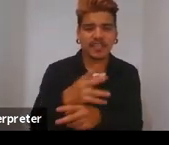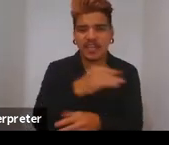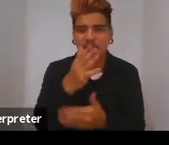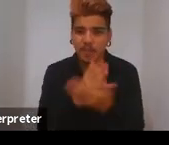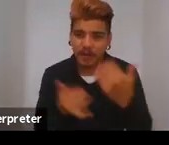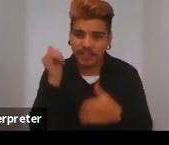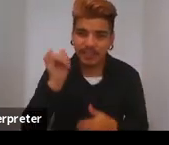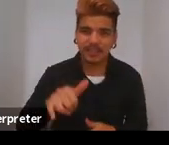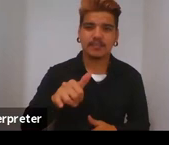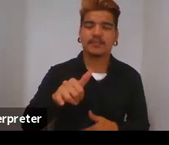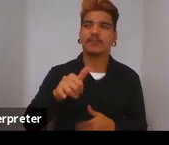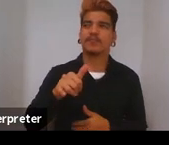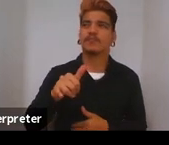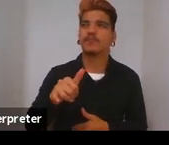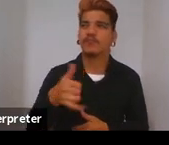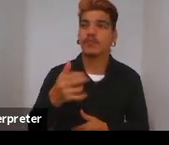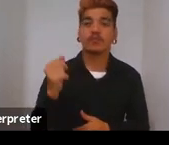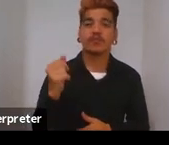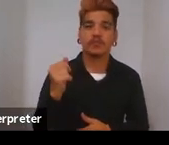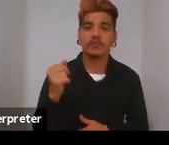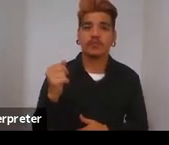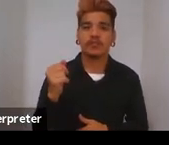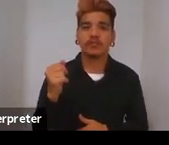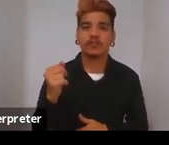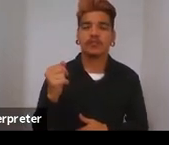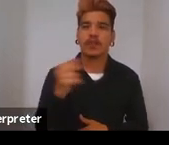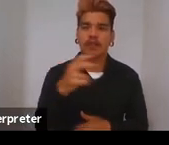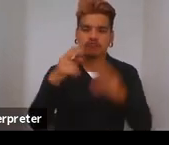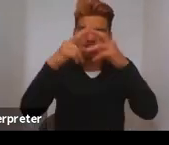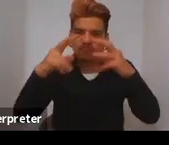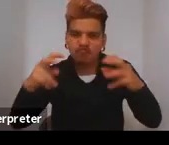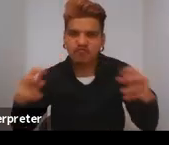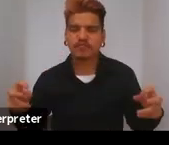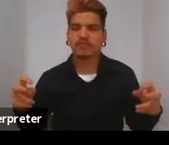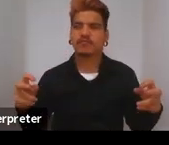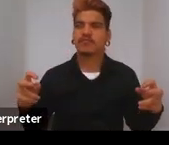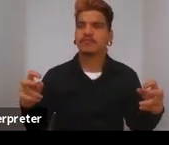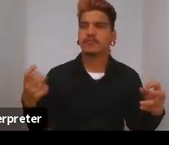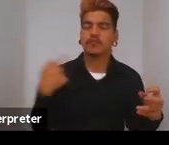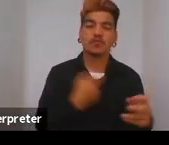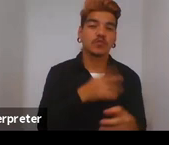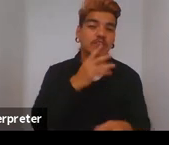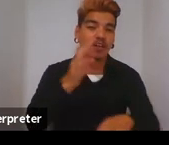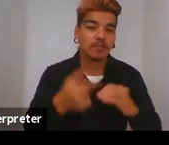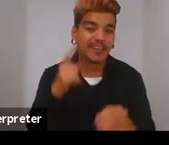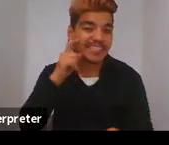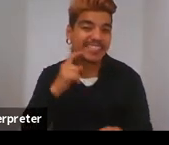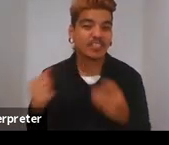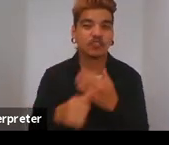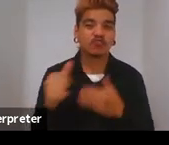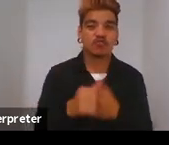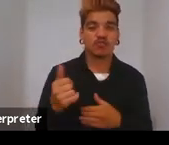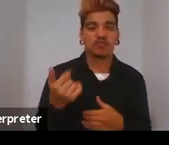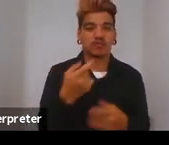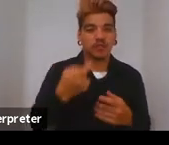to pause here and examine that we're going to be talking about sexual violence, which can be triggering for